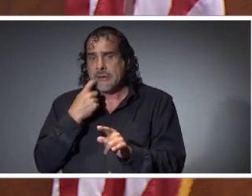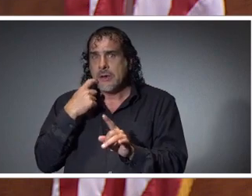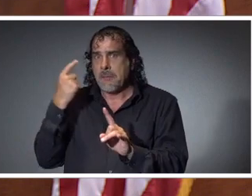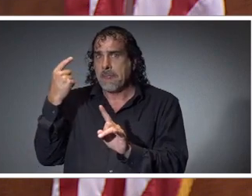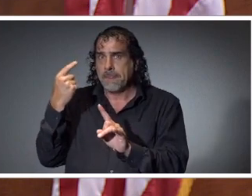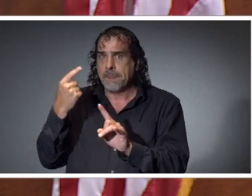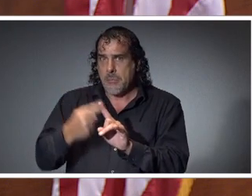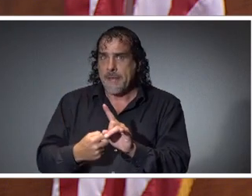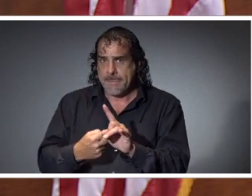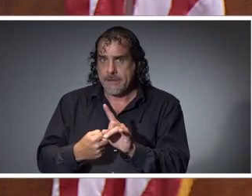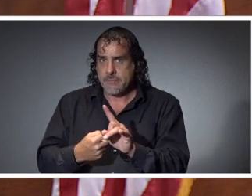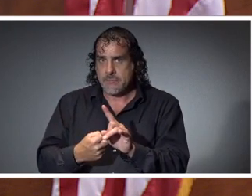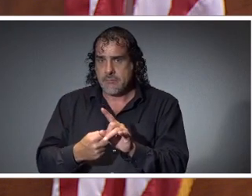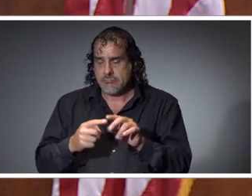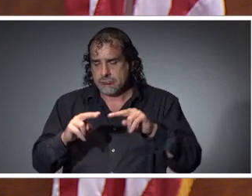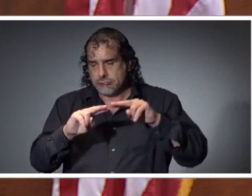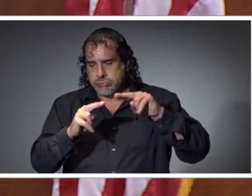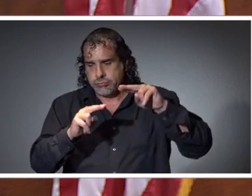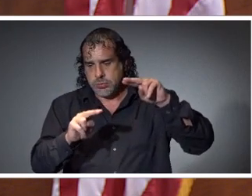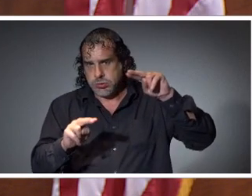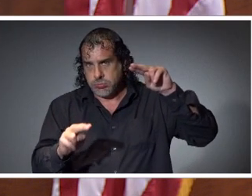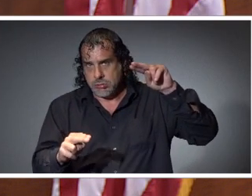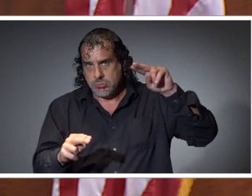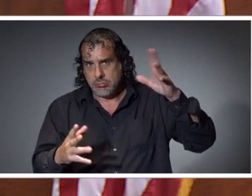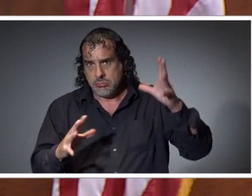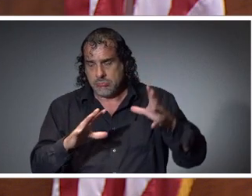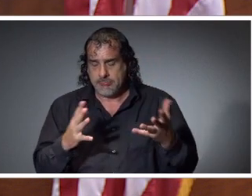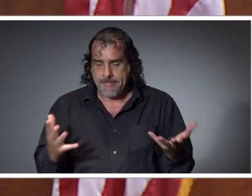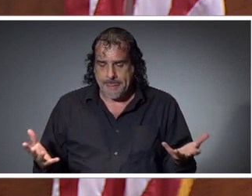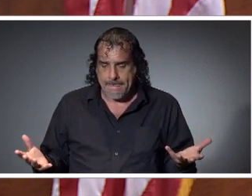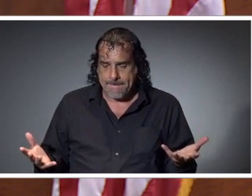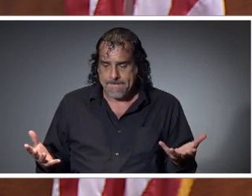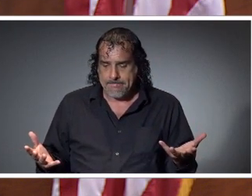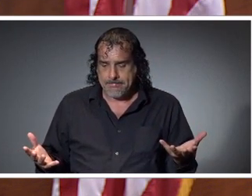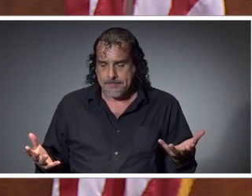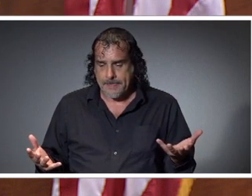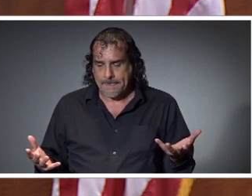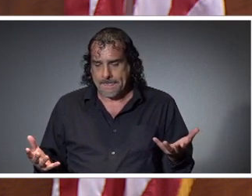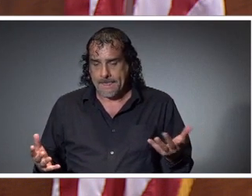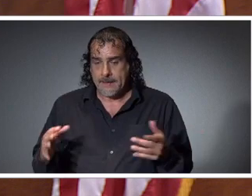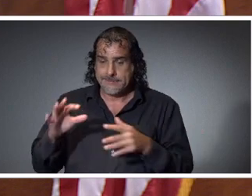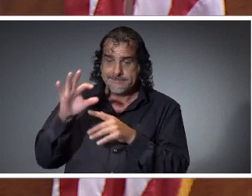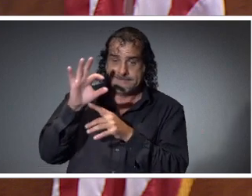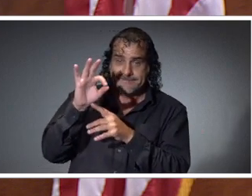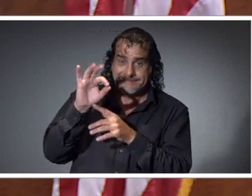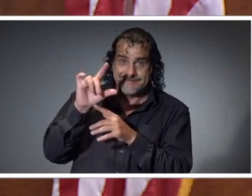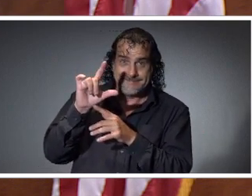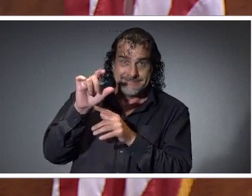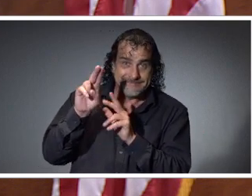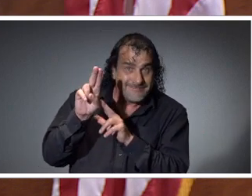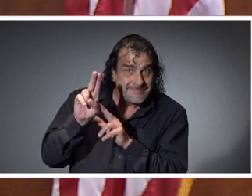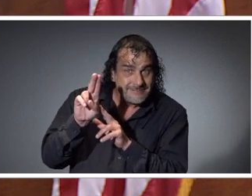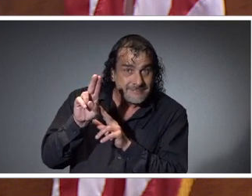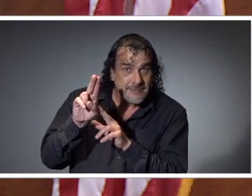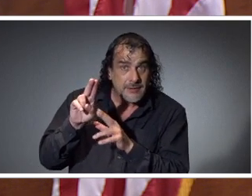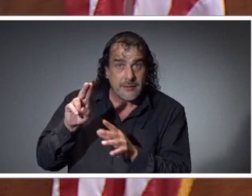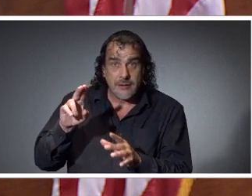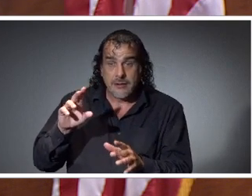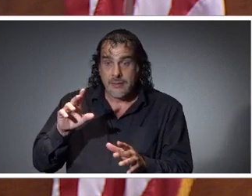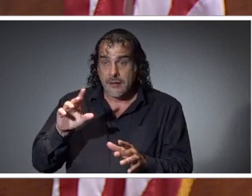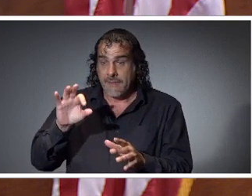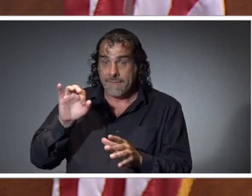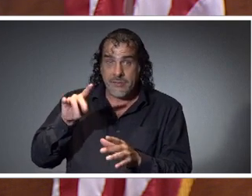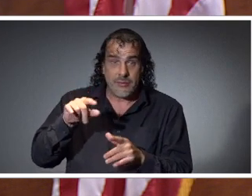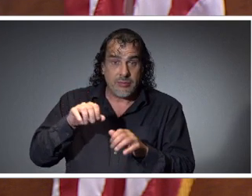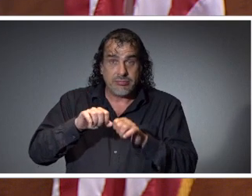pretty significant downward trend in total cases. But in terms of the flu season, a particularly bad flu season will